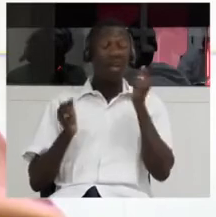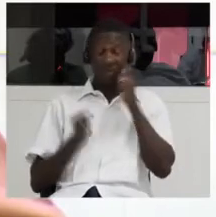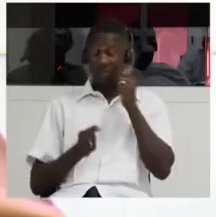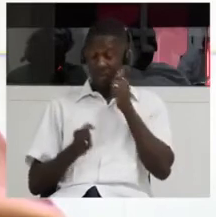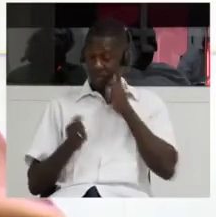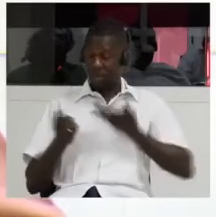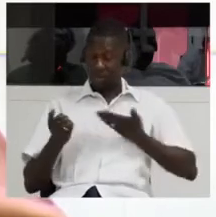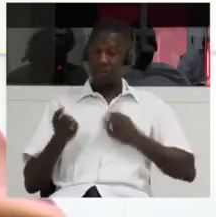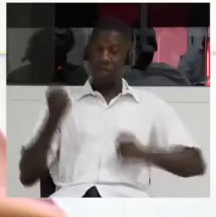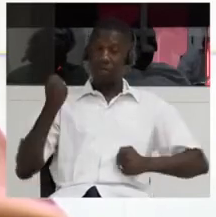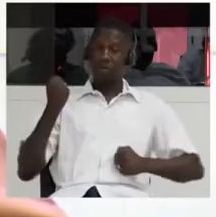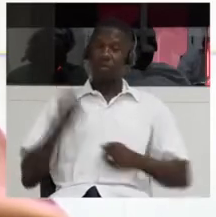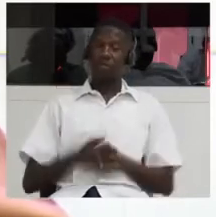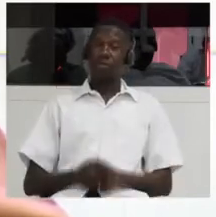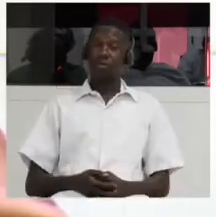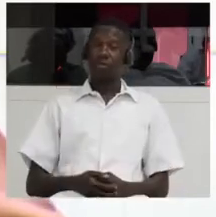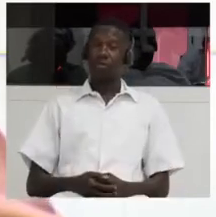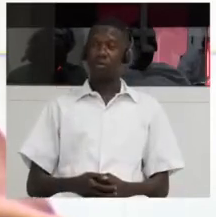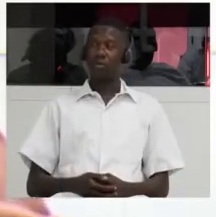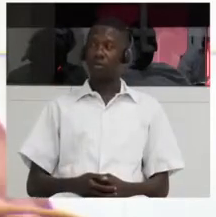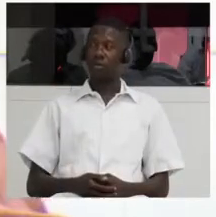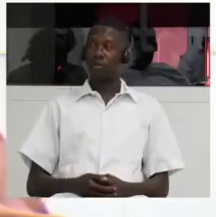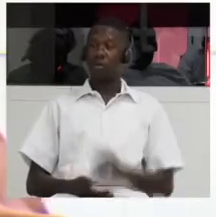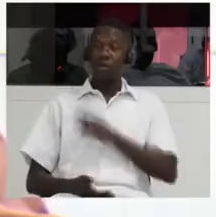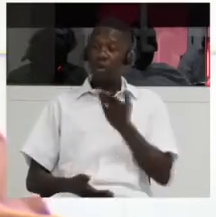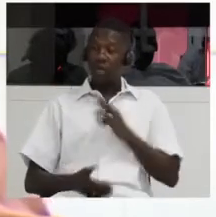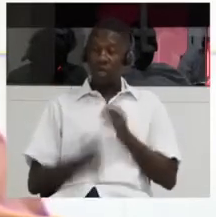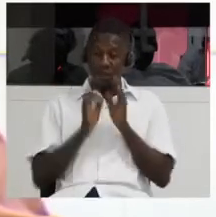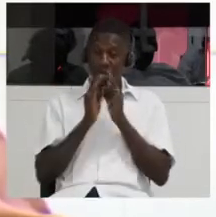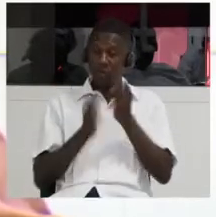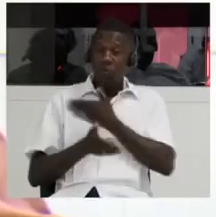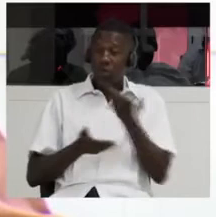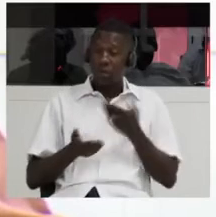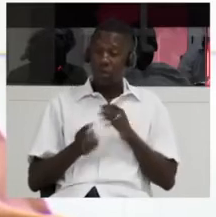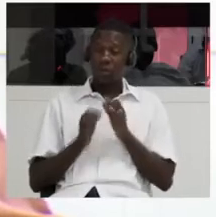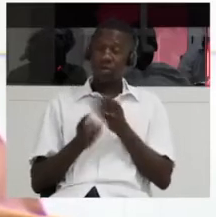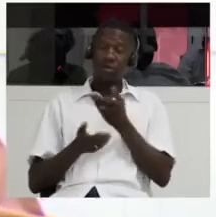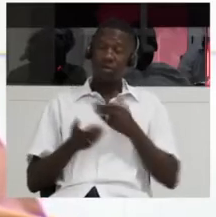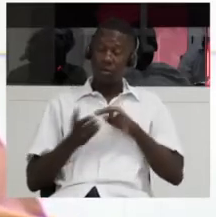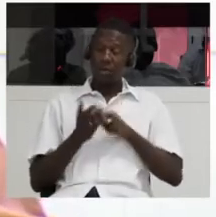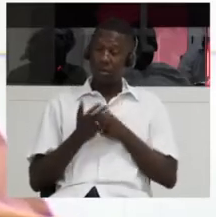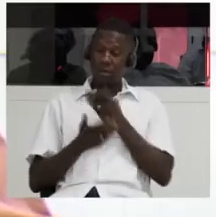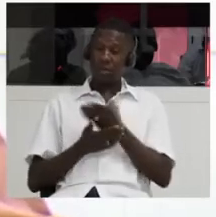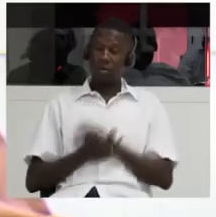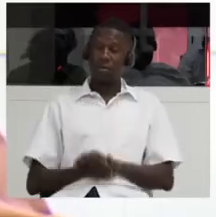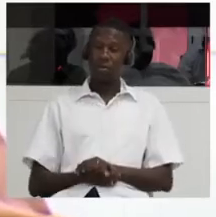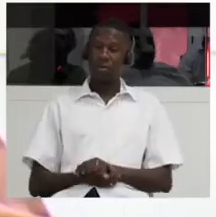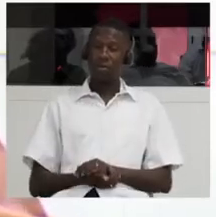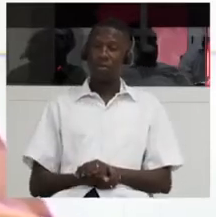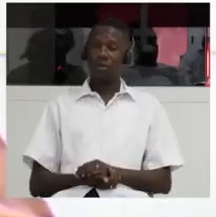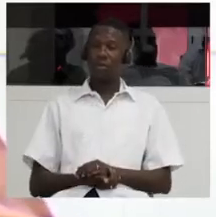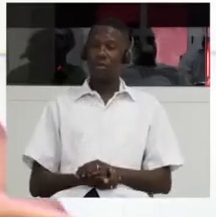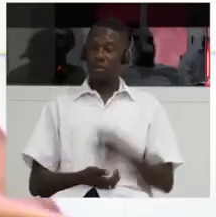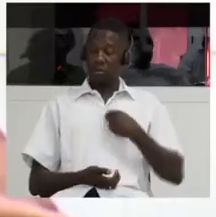Could you explain what you mean by that? I mean, I particularly, on that particular day, I don't need to sign out a weapon